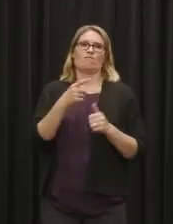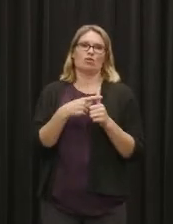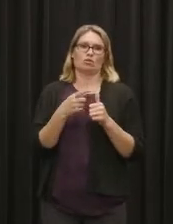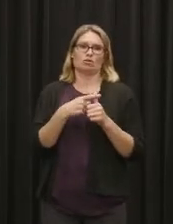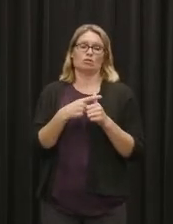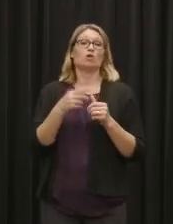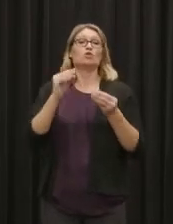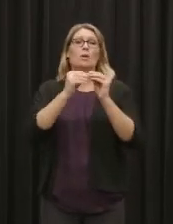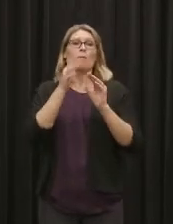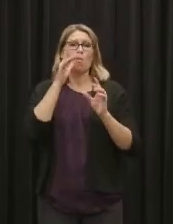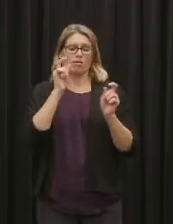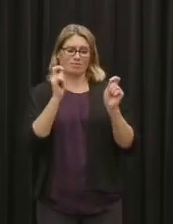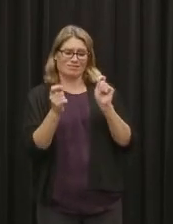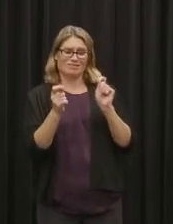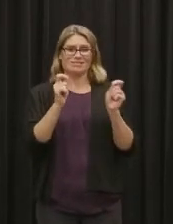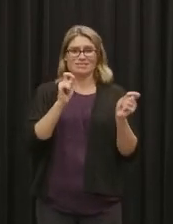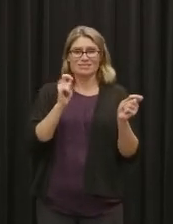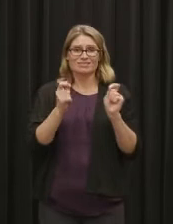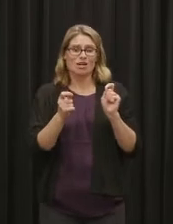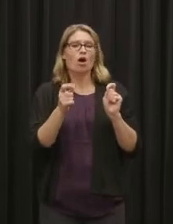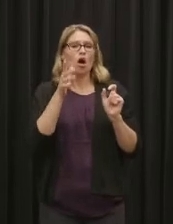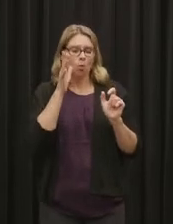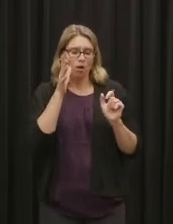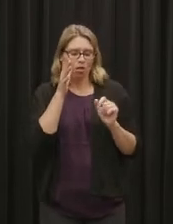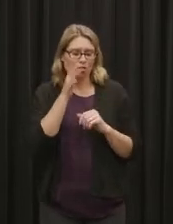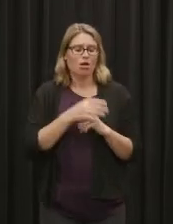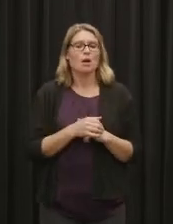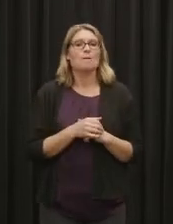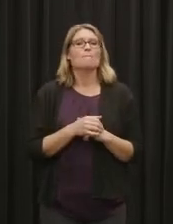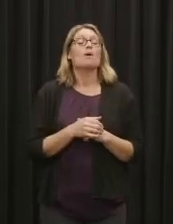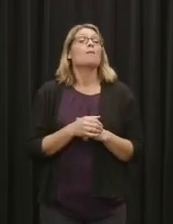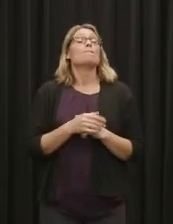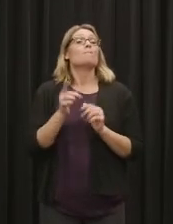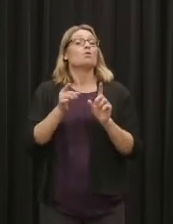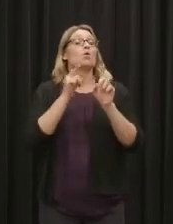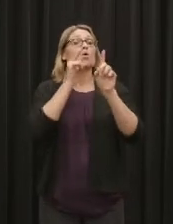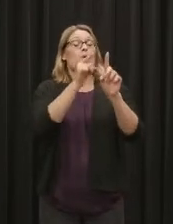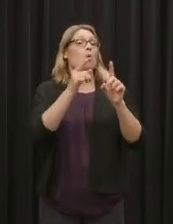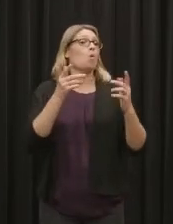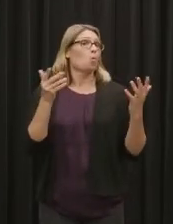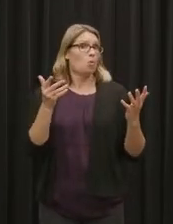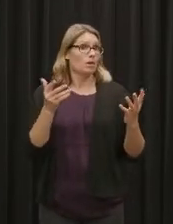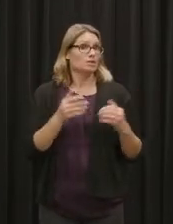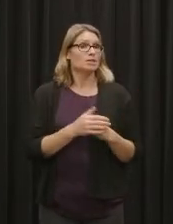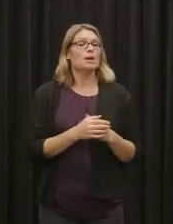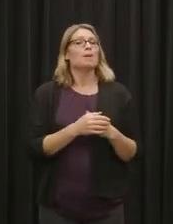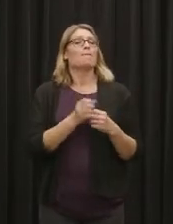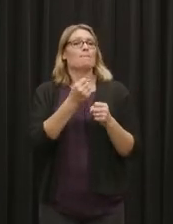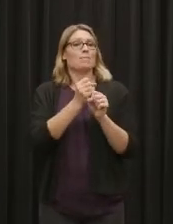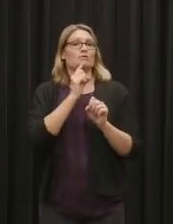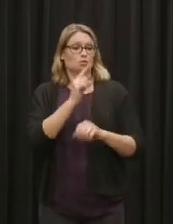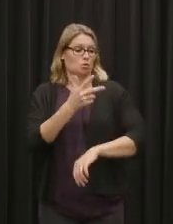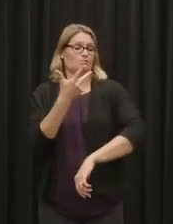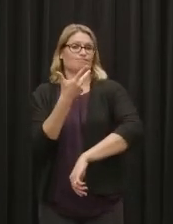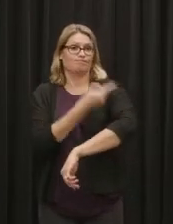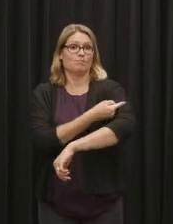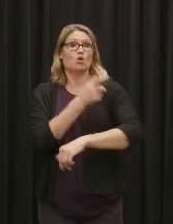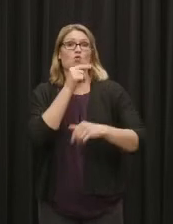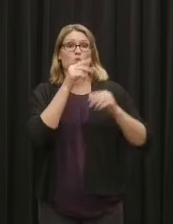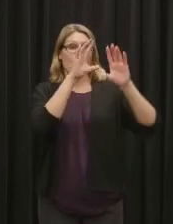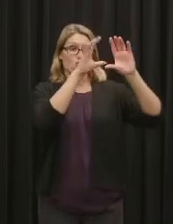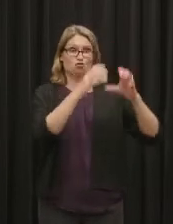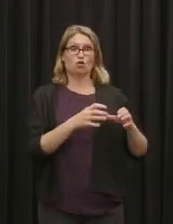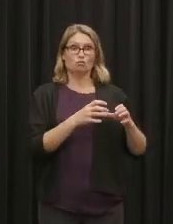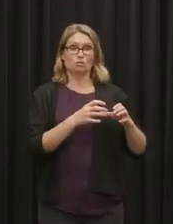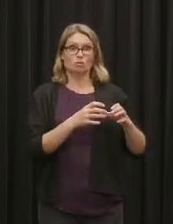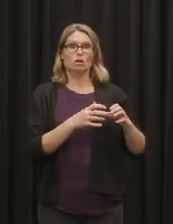being refined. The objective here is to ensure that we administer this to the priority groups